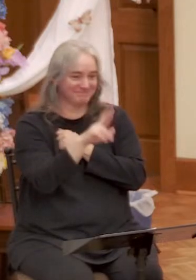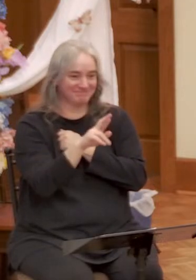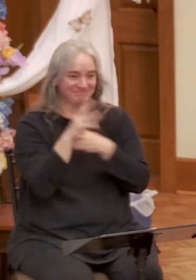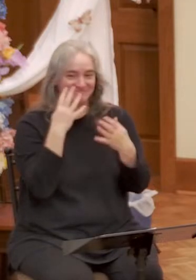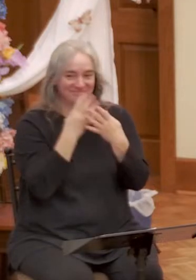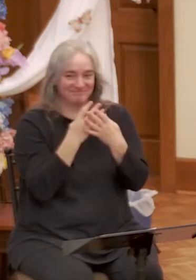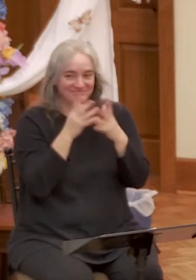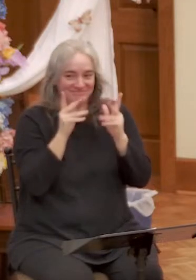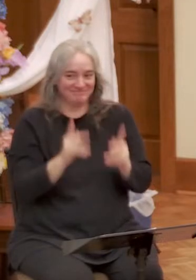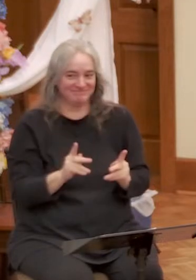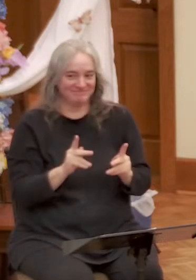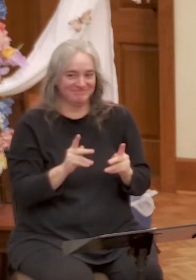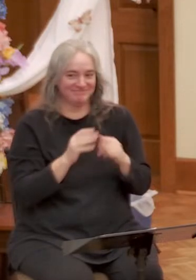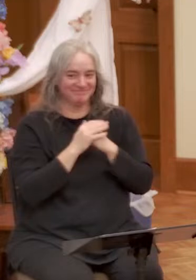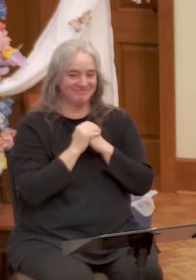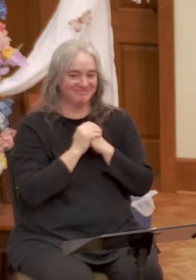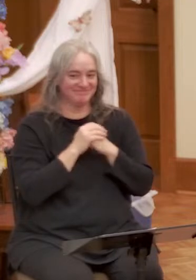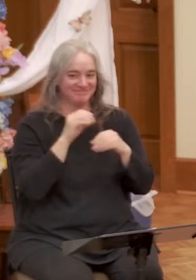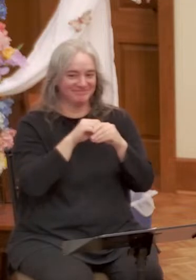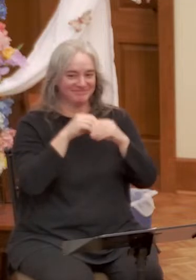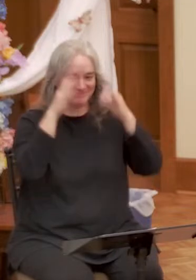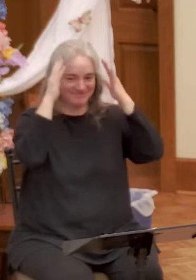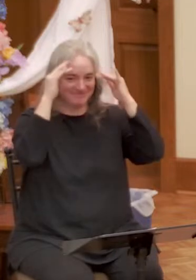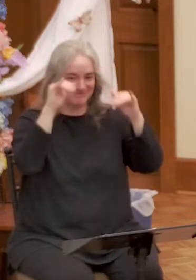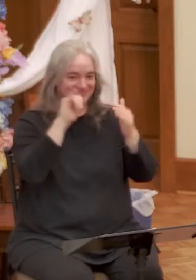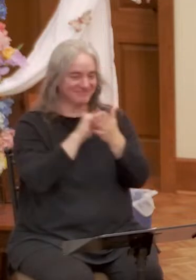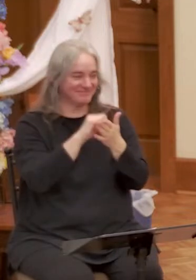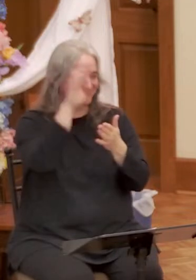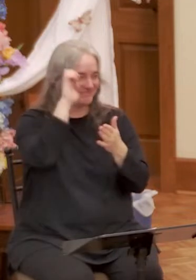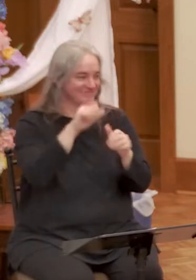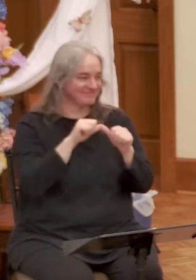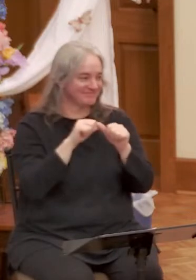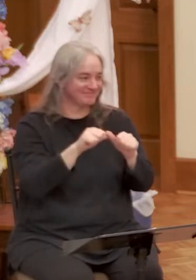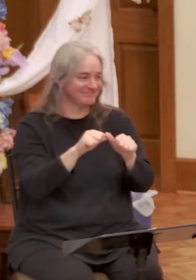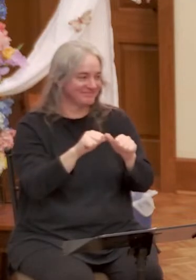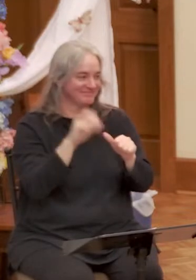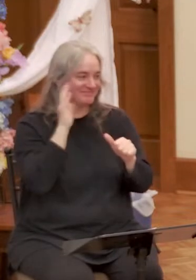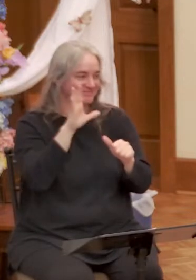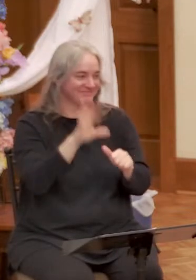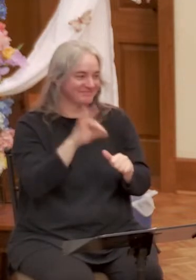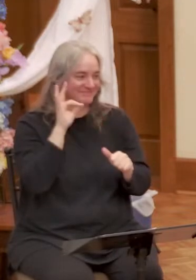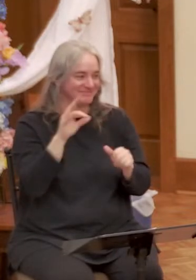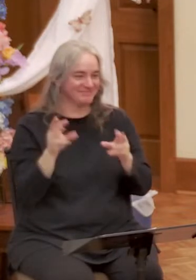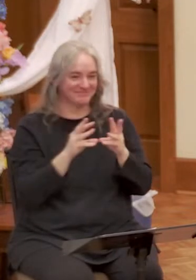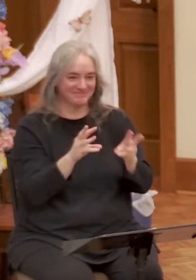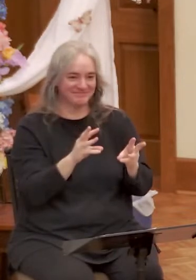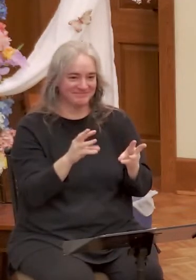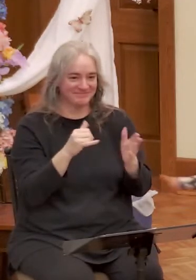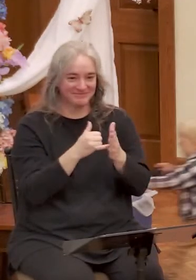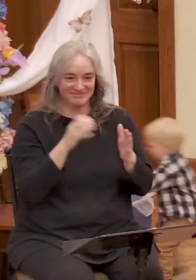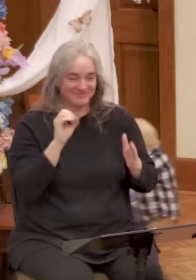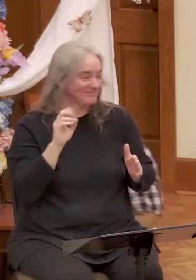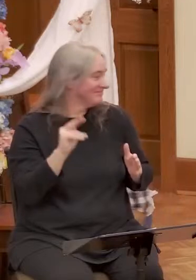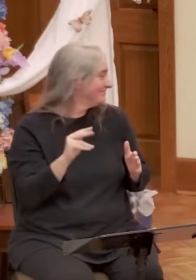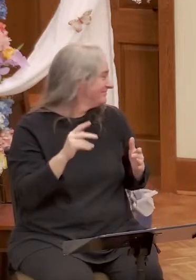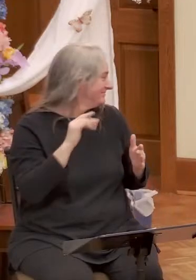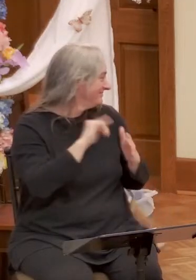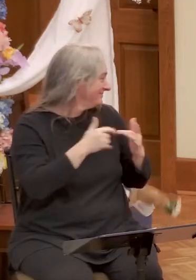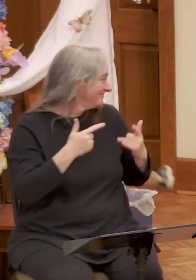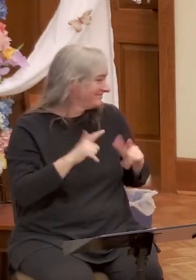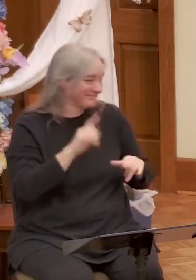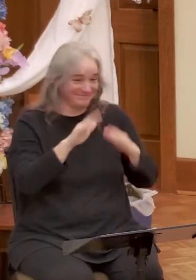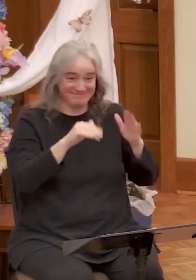incarcerated people in the hopes that they too will find a way out of their bondage. It's okay, just let him walk around. It's all